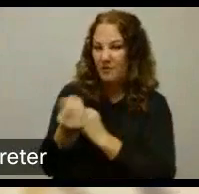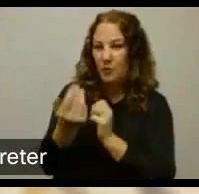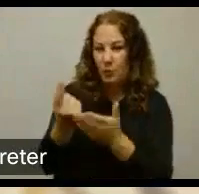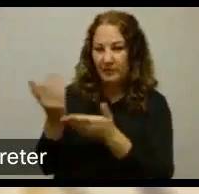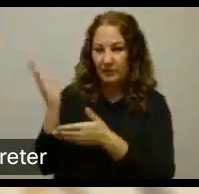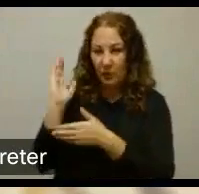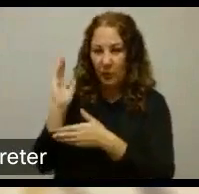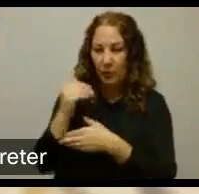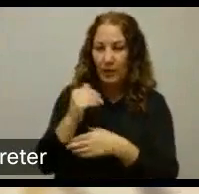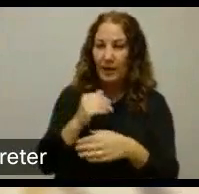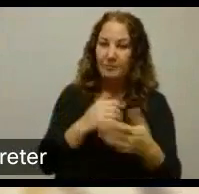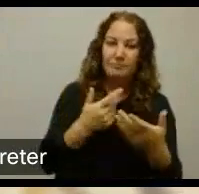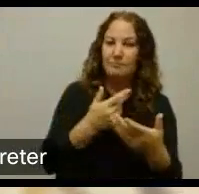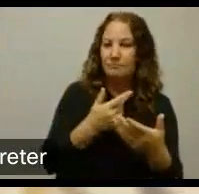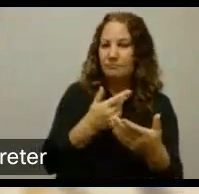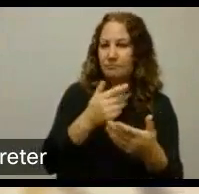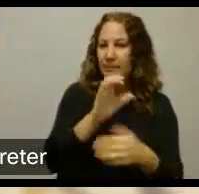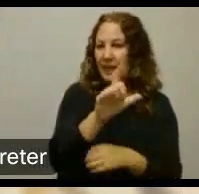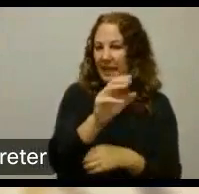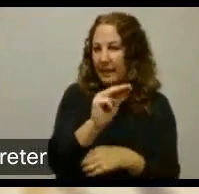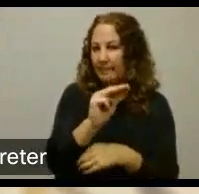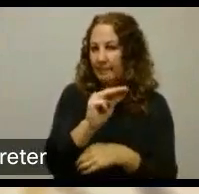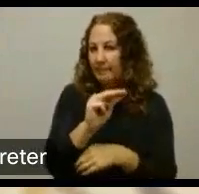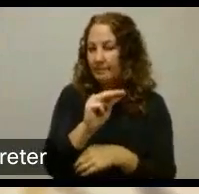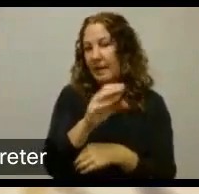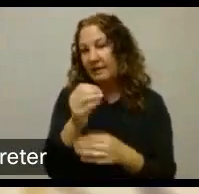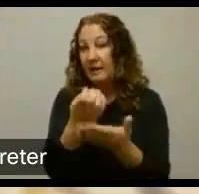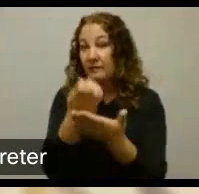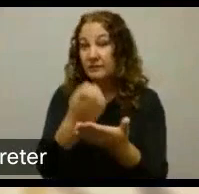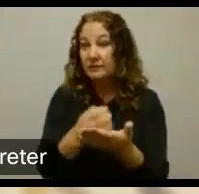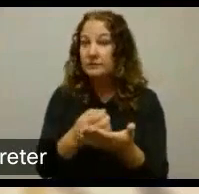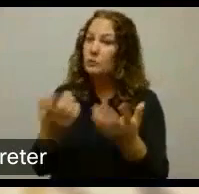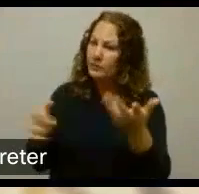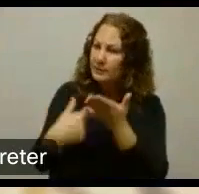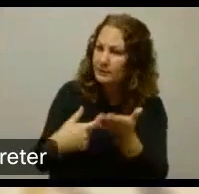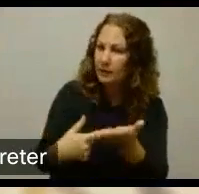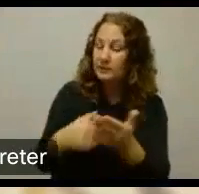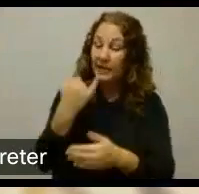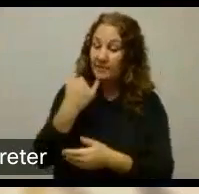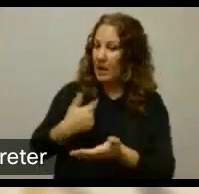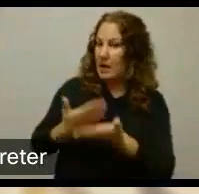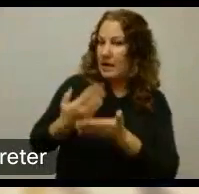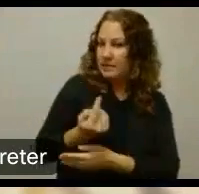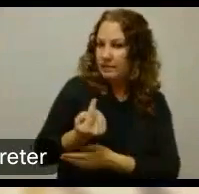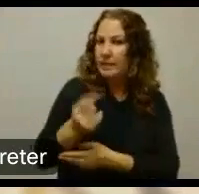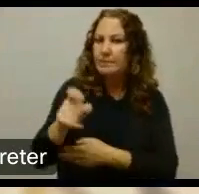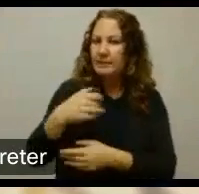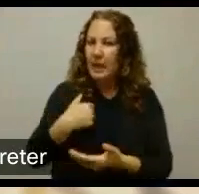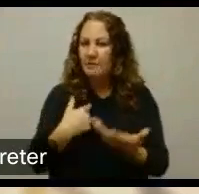claim plus evidence, we talked about this. When you make a claim, you have to provide evidence to support that